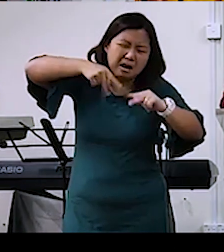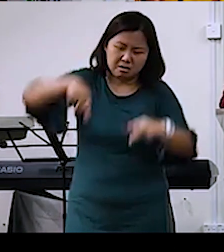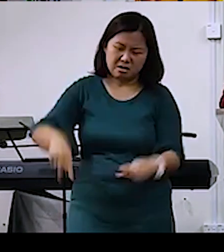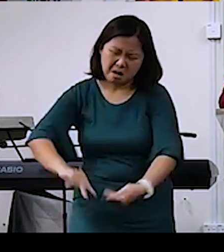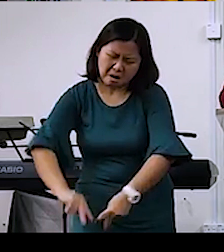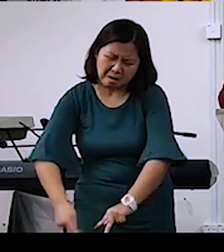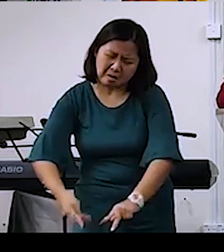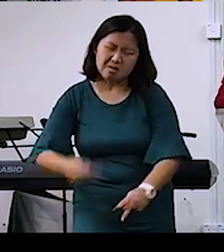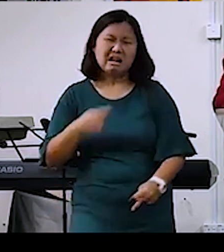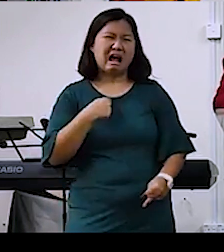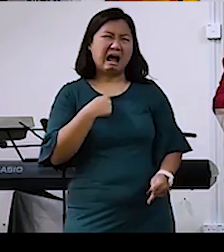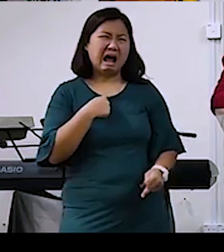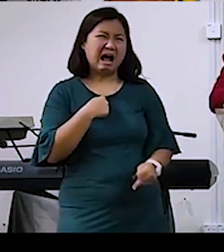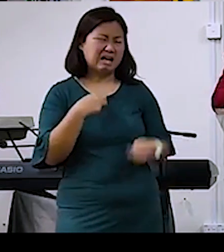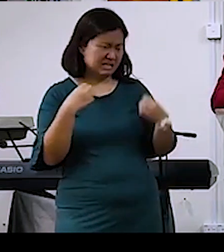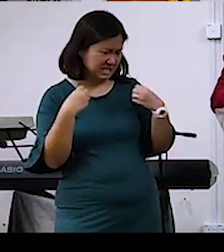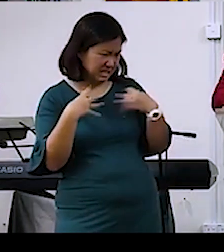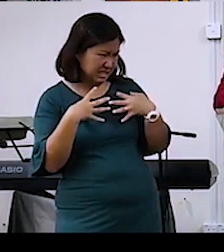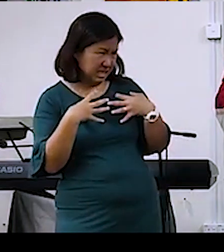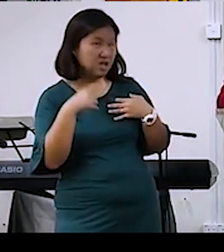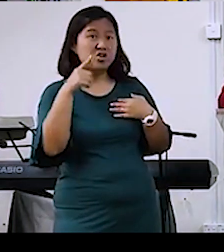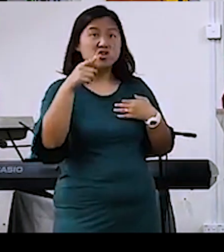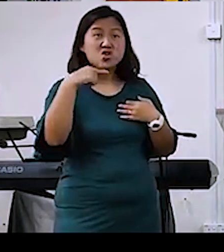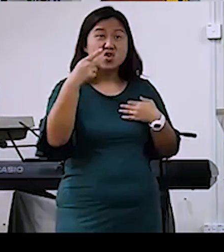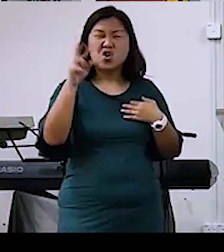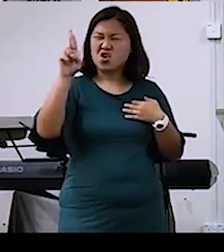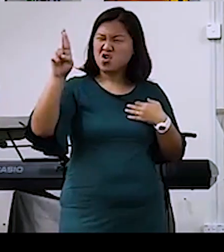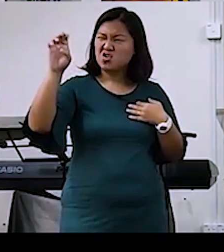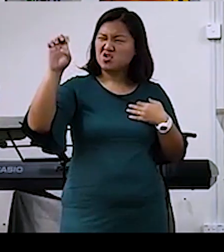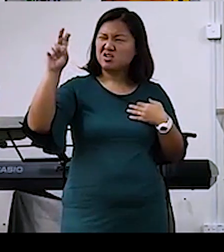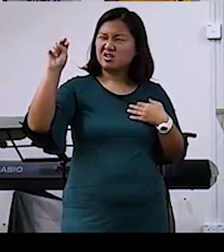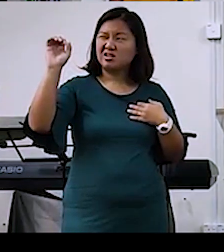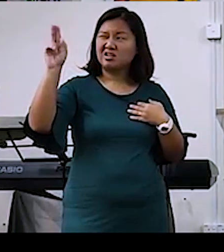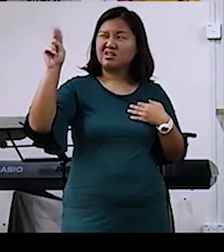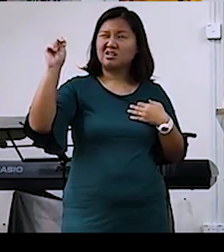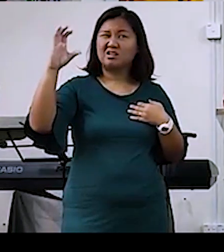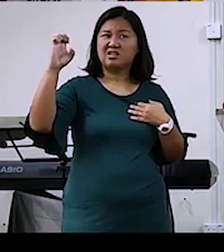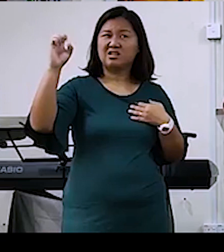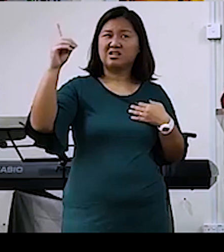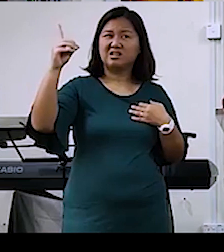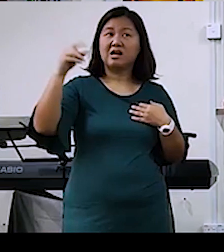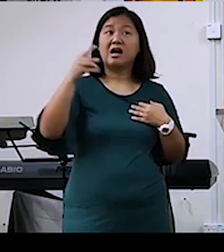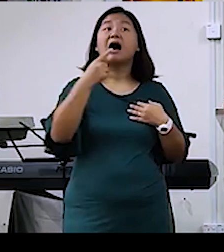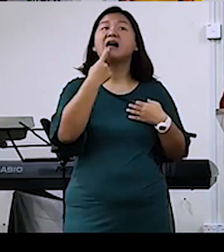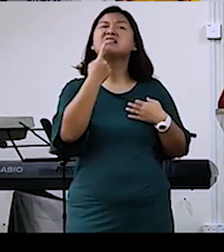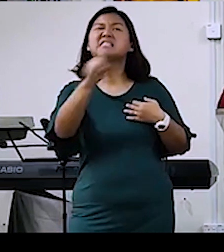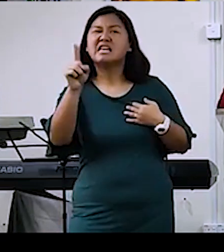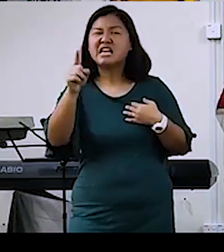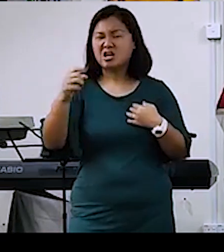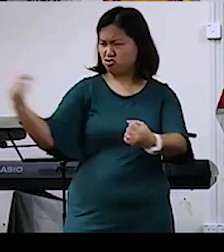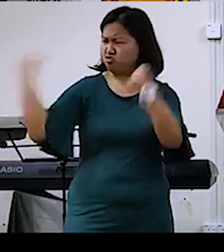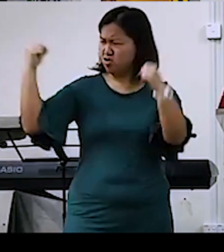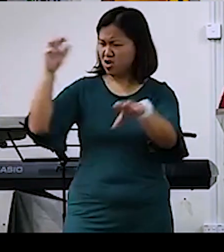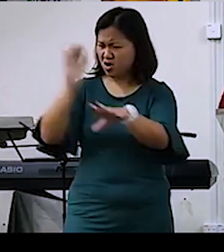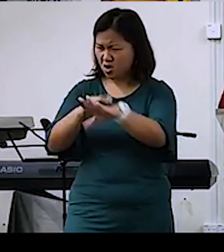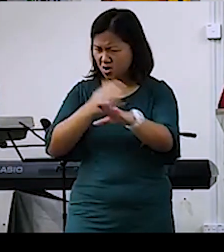announcing? Renounce. In Jesus' name, I declare and decree strength upon my leg. And who can